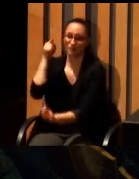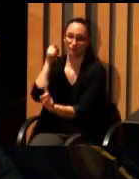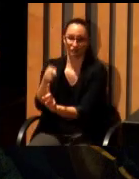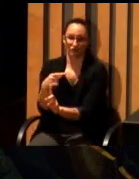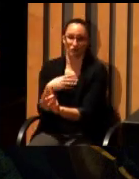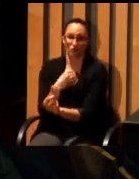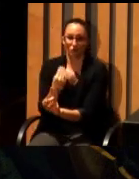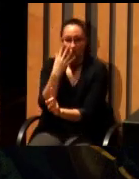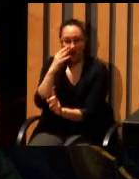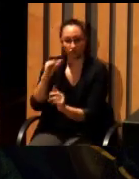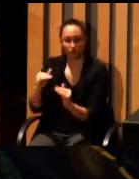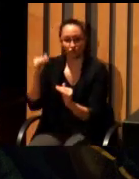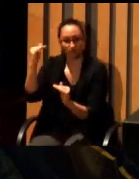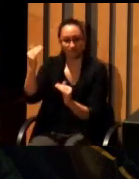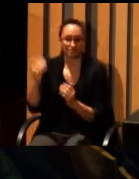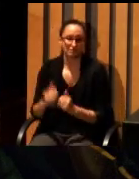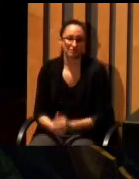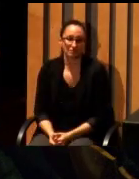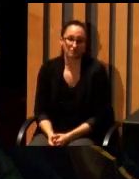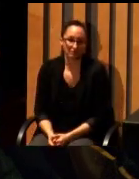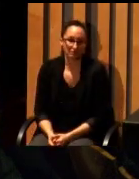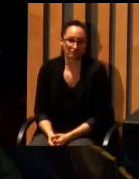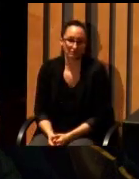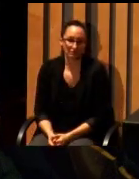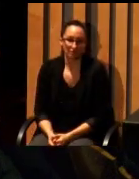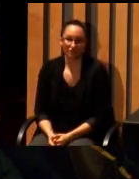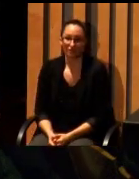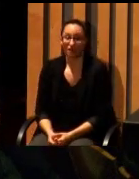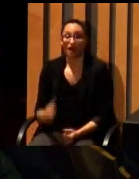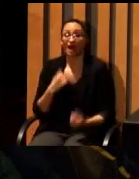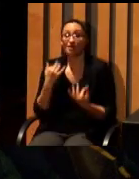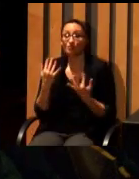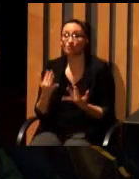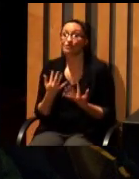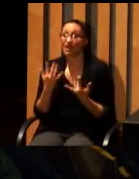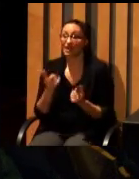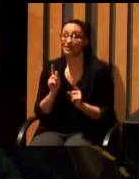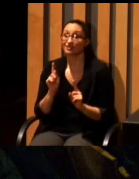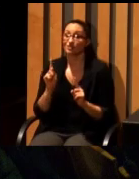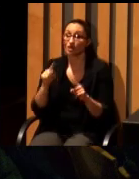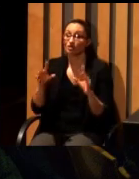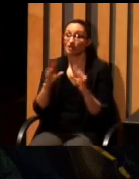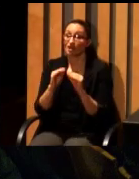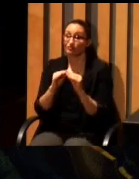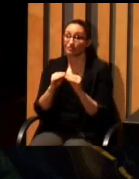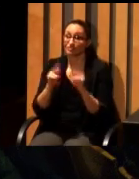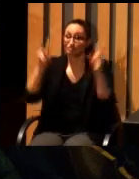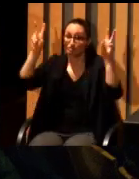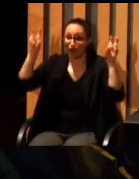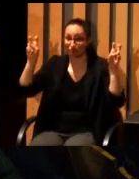question to be dealt with? And I'm waiting to go to a conference that is titled something like,